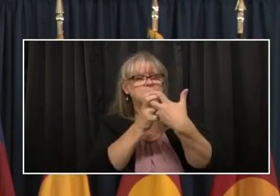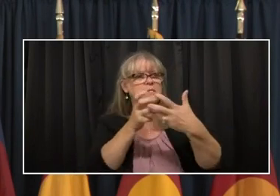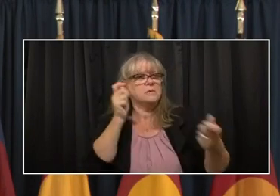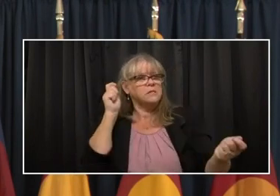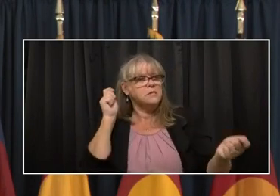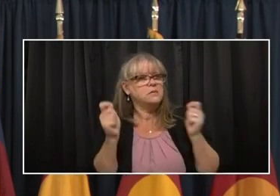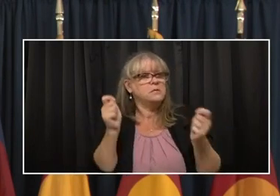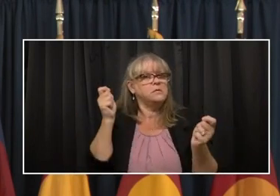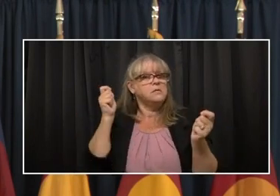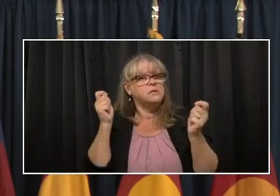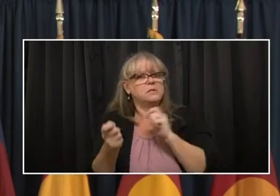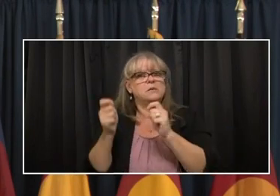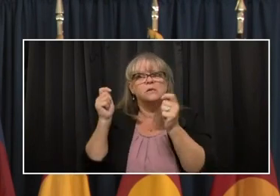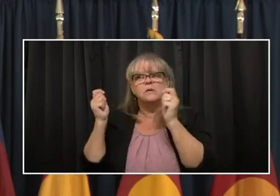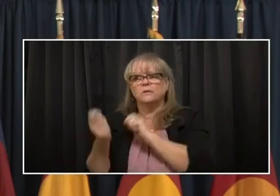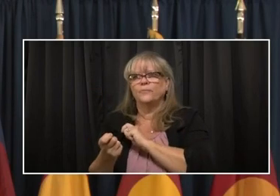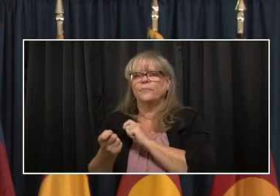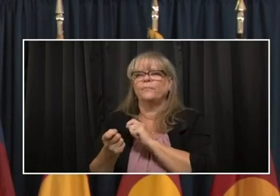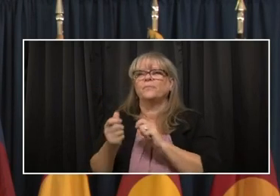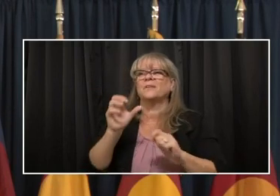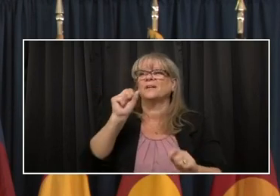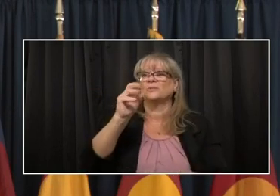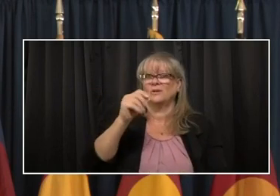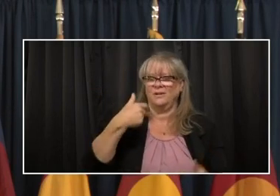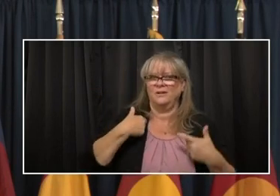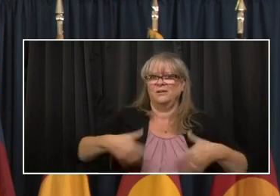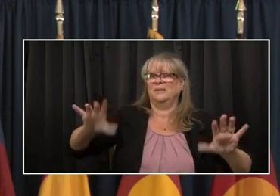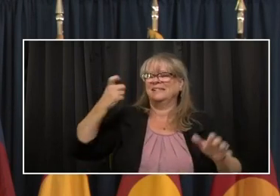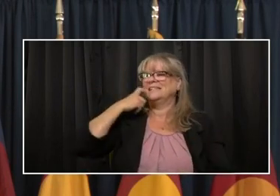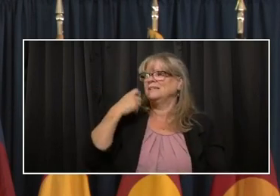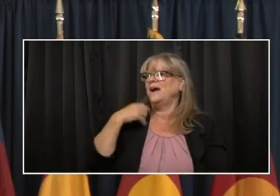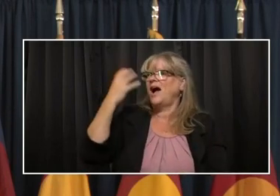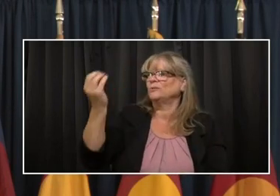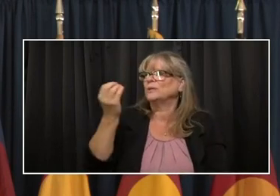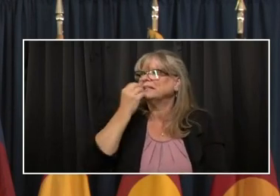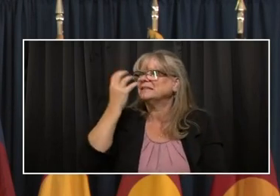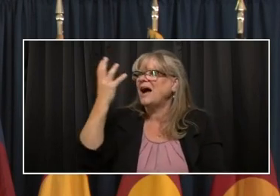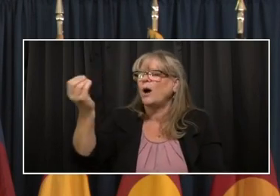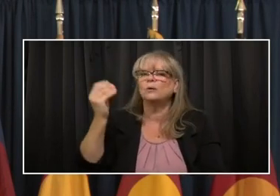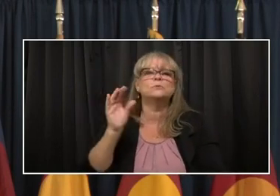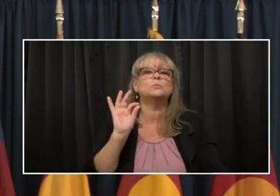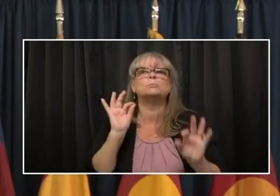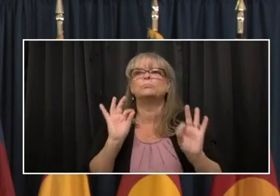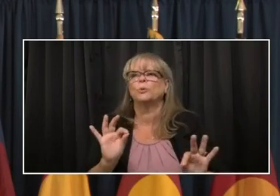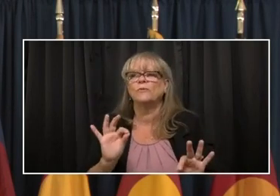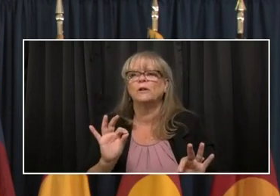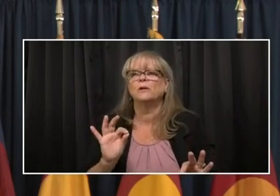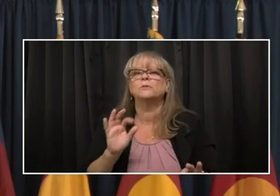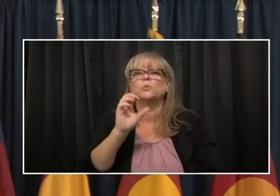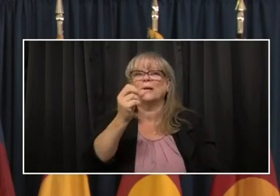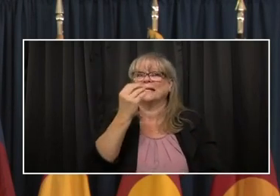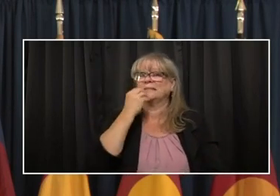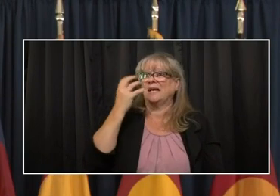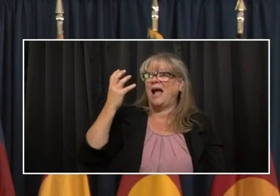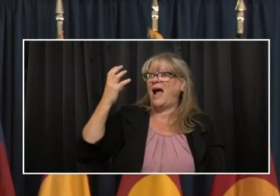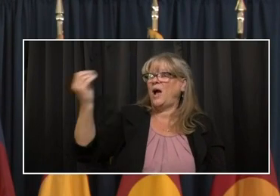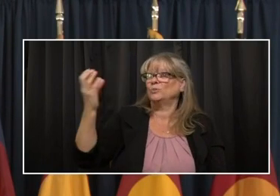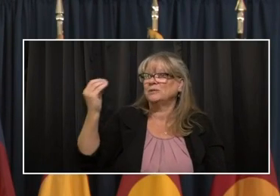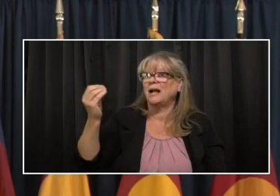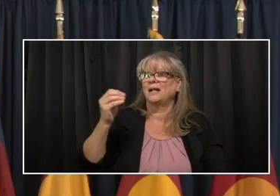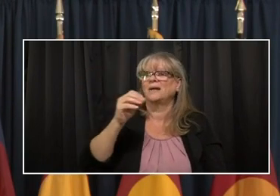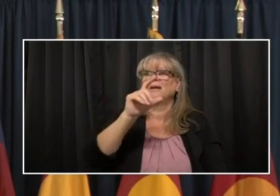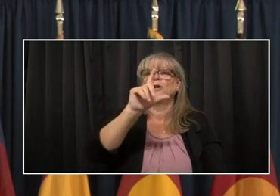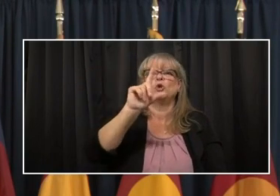times that I've eaten out, I've eaten outdoors. And we know that being outdoors is 20 times safer than being